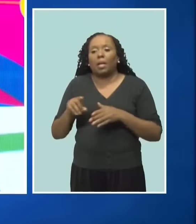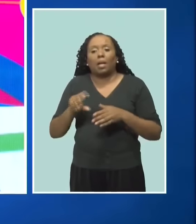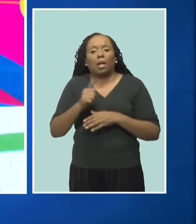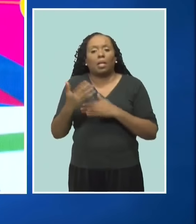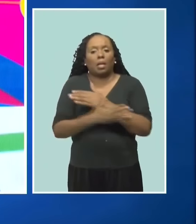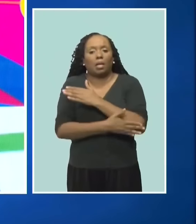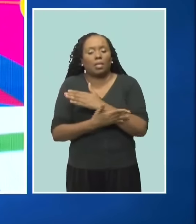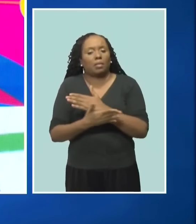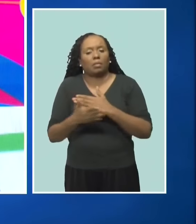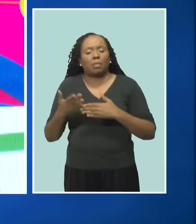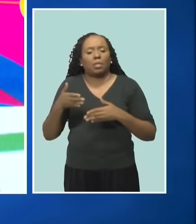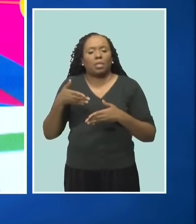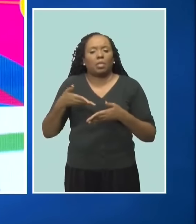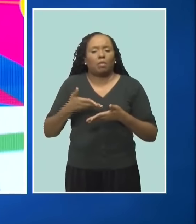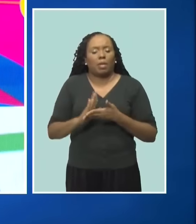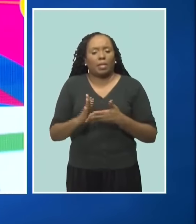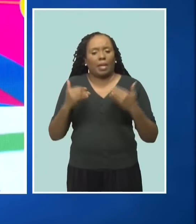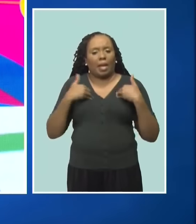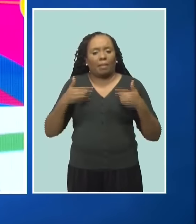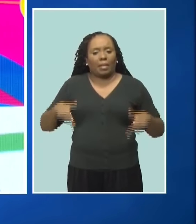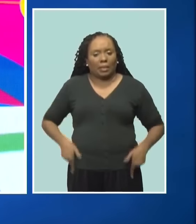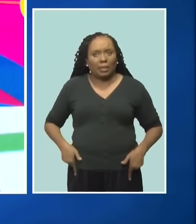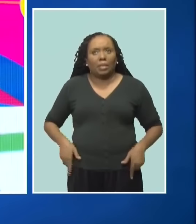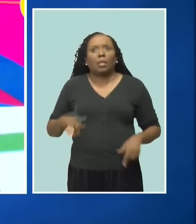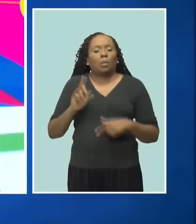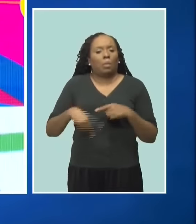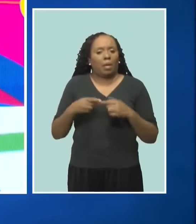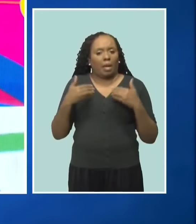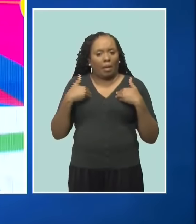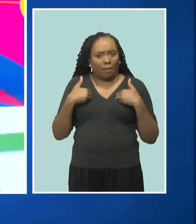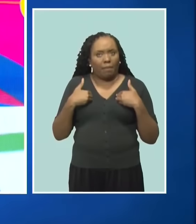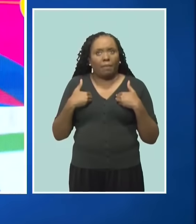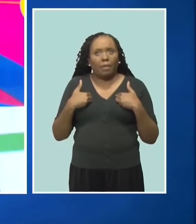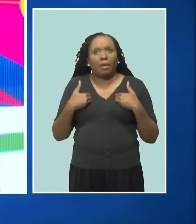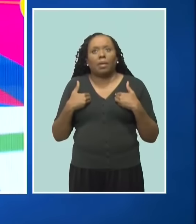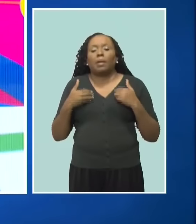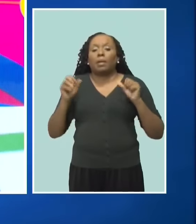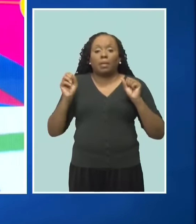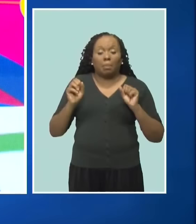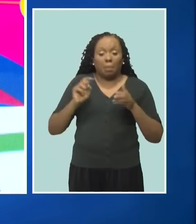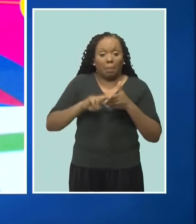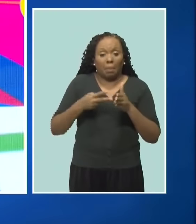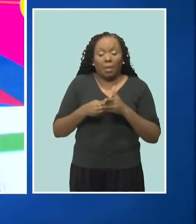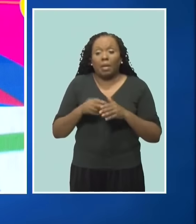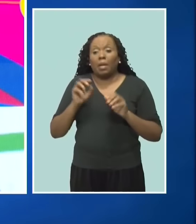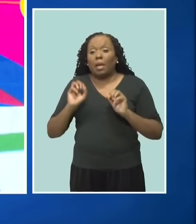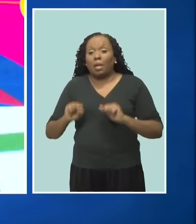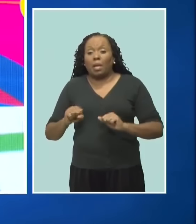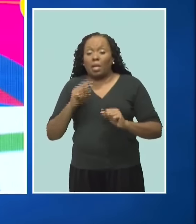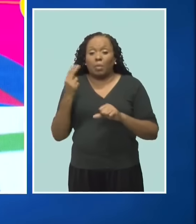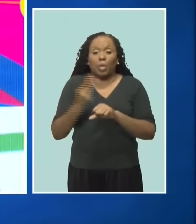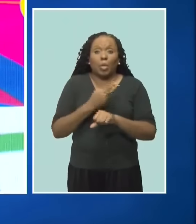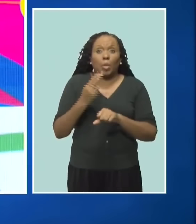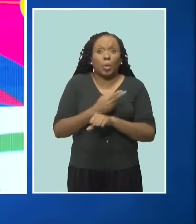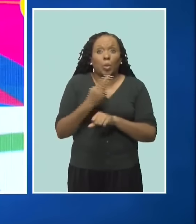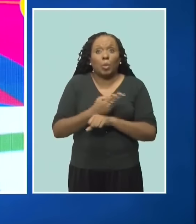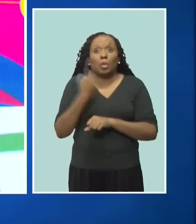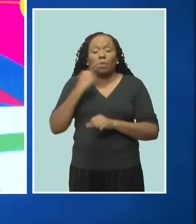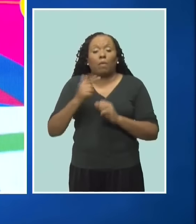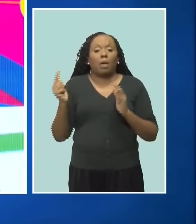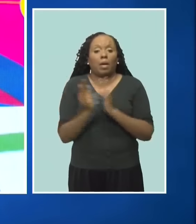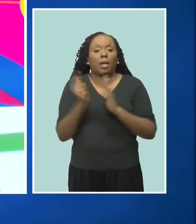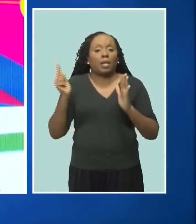so evolved that those arms, when born, can be disproportionate in its impact, particularly when